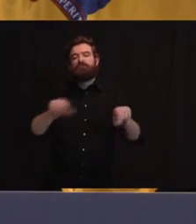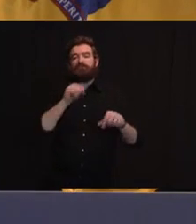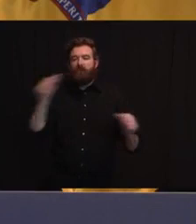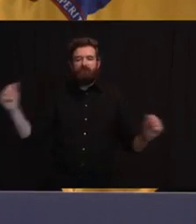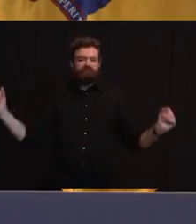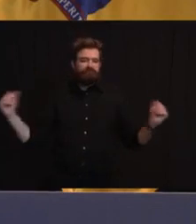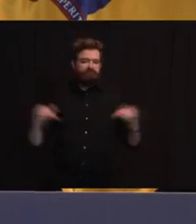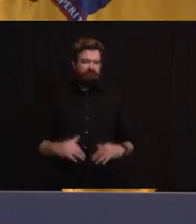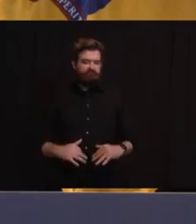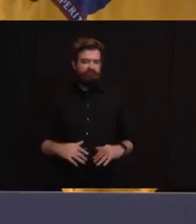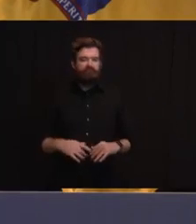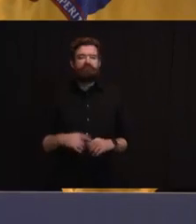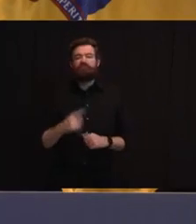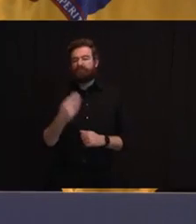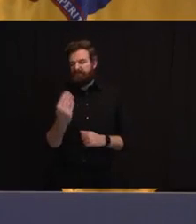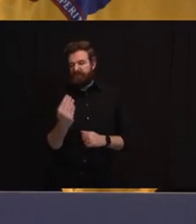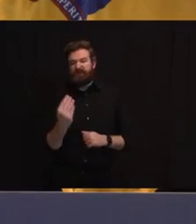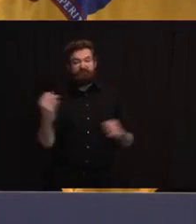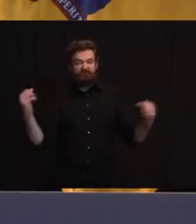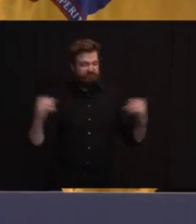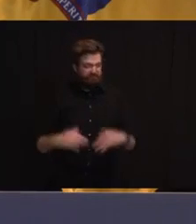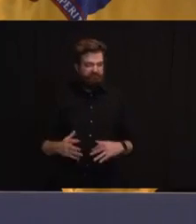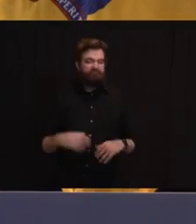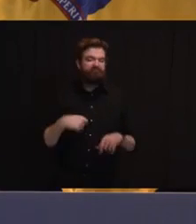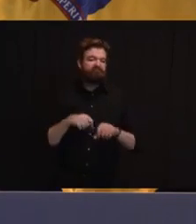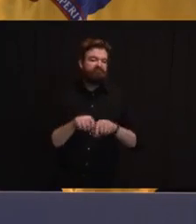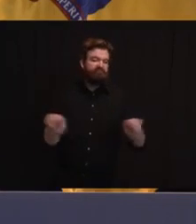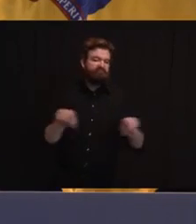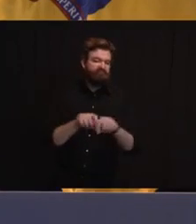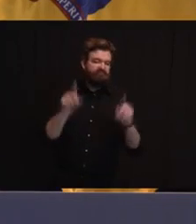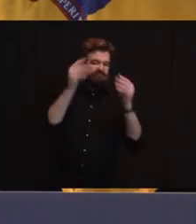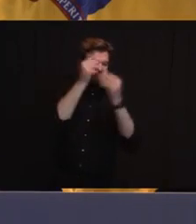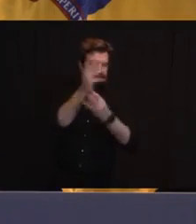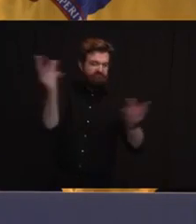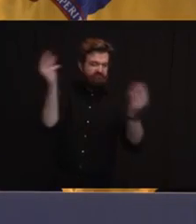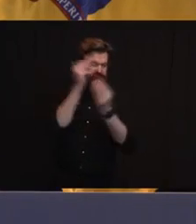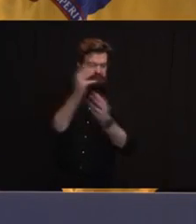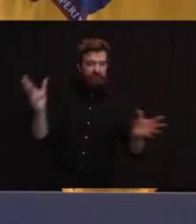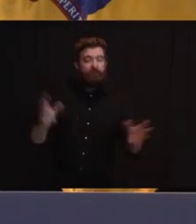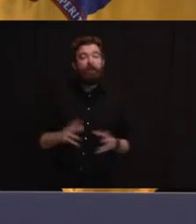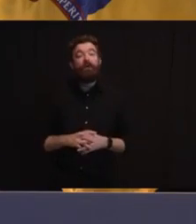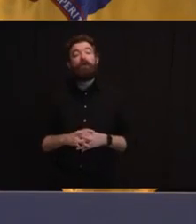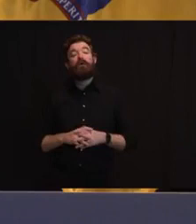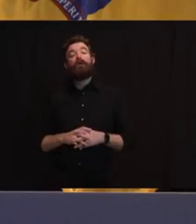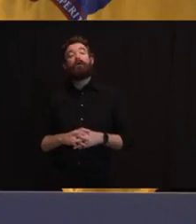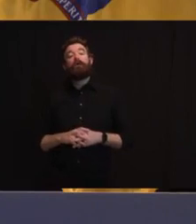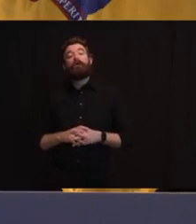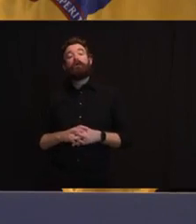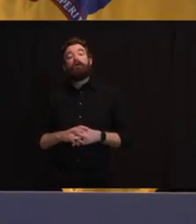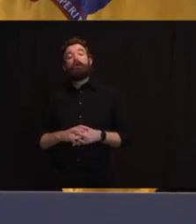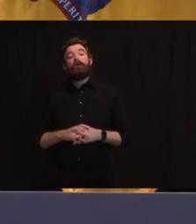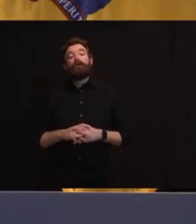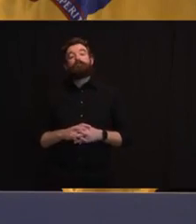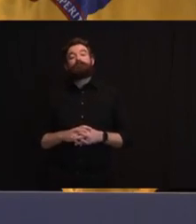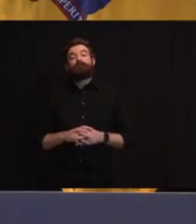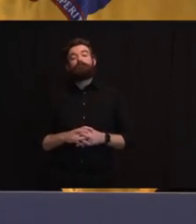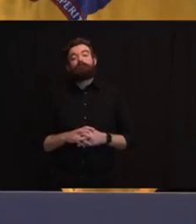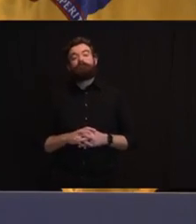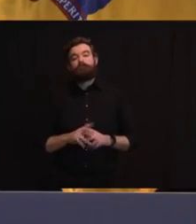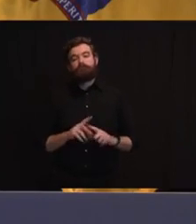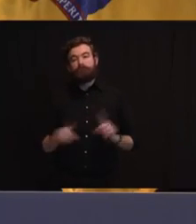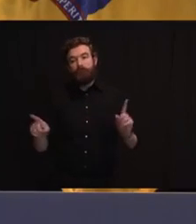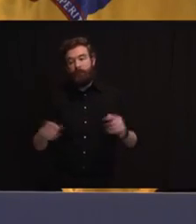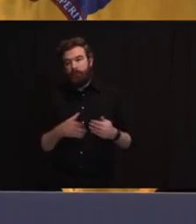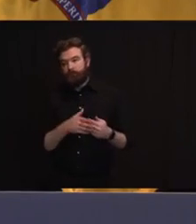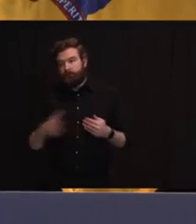together Tuesday at 1. I'm not 100% sure as we sit here how the rest of the week will play out, but just assume unless you